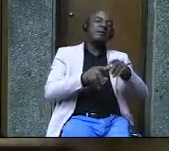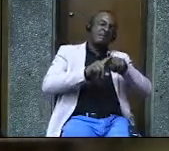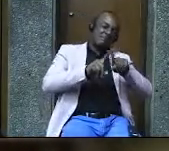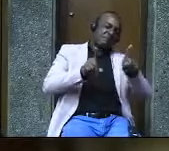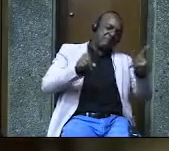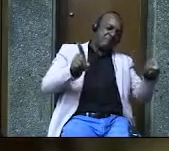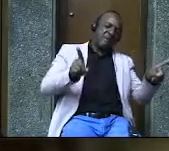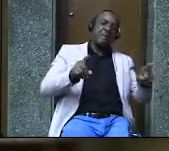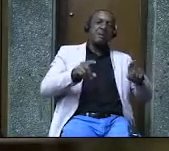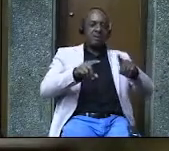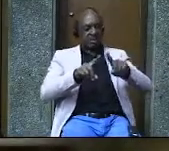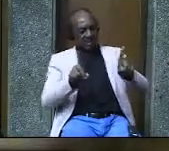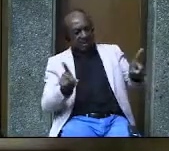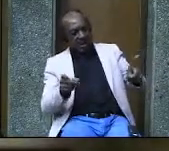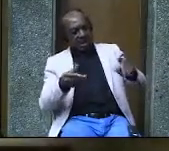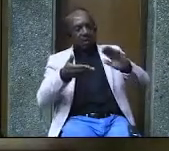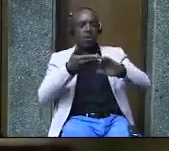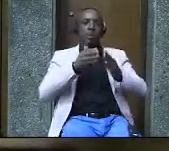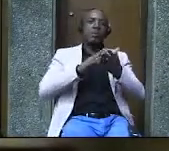Dorengale,